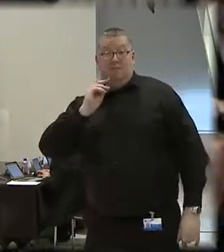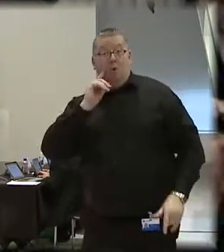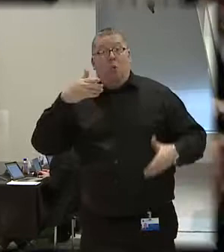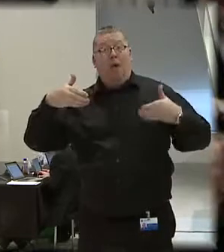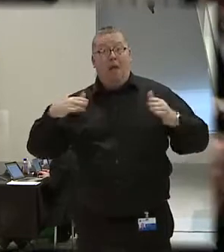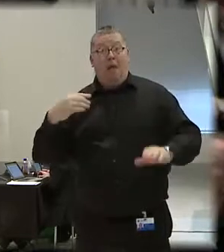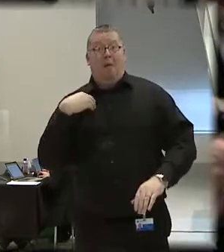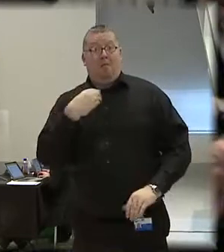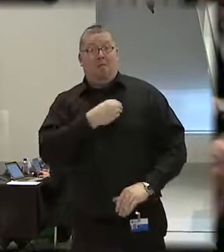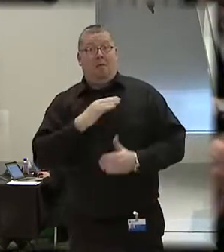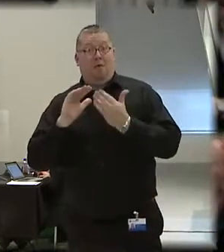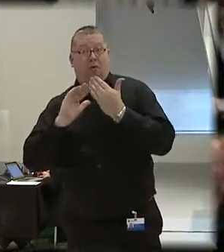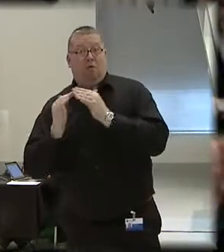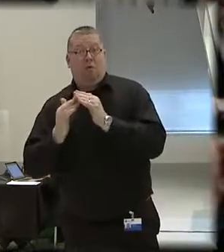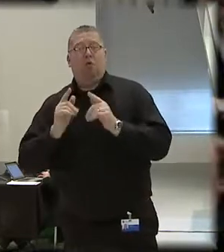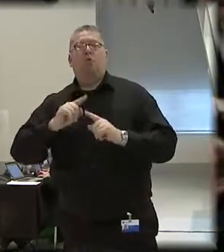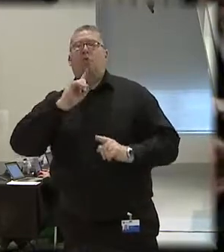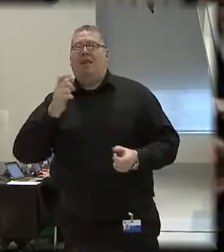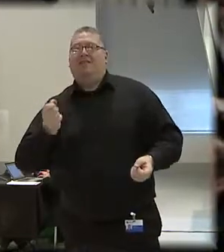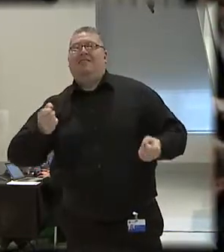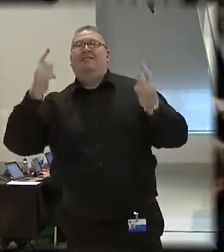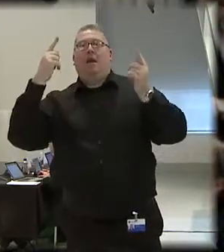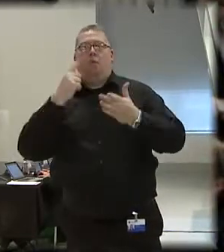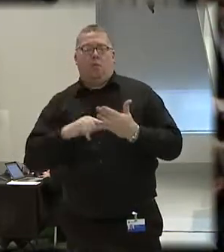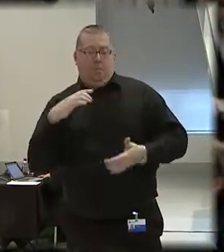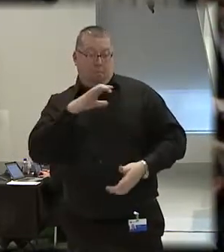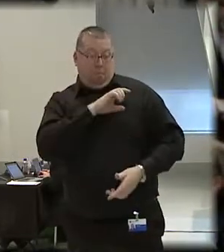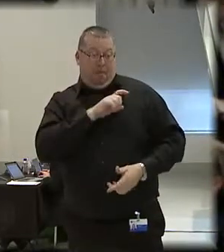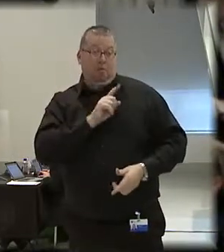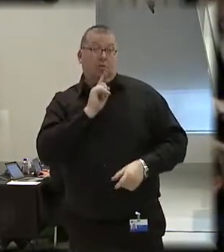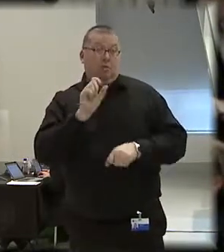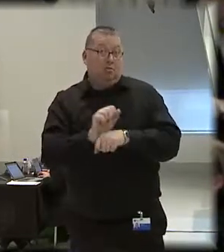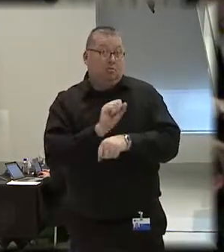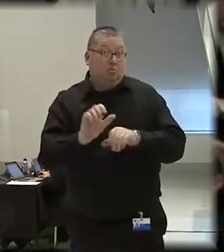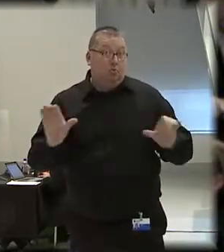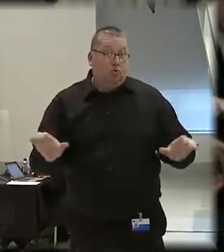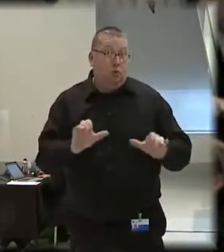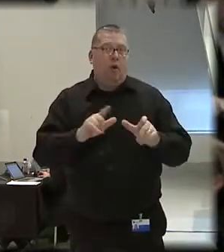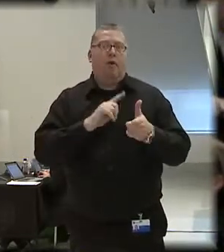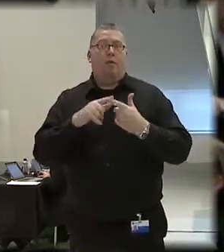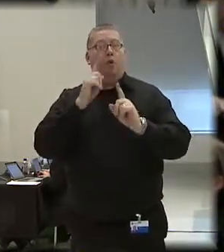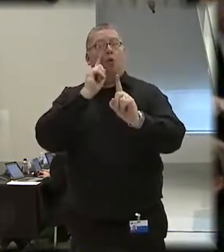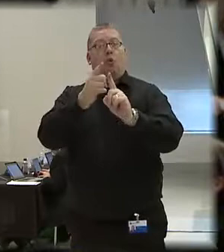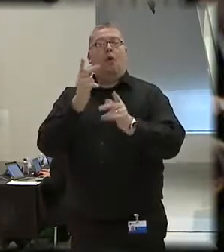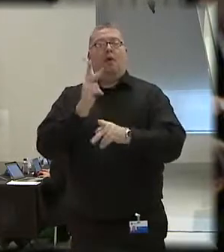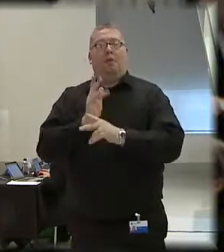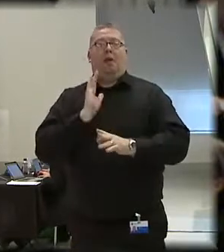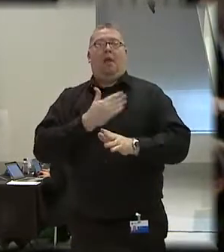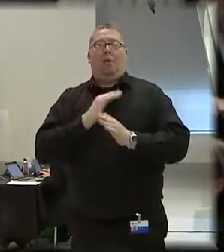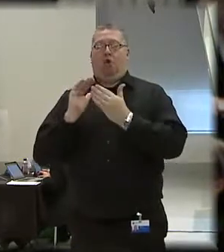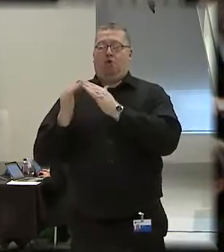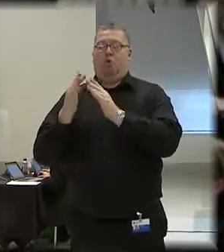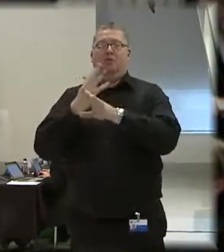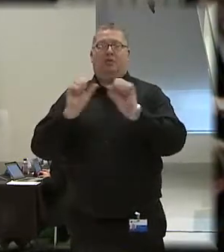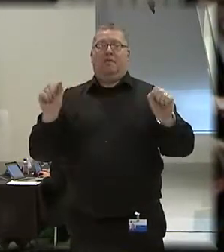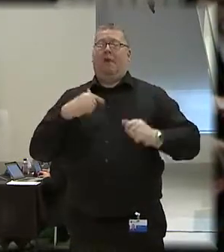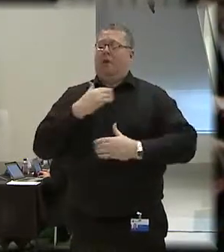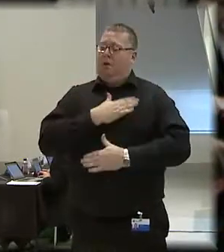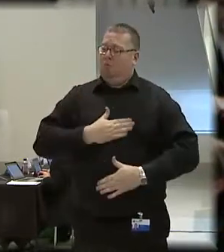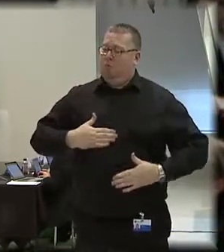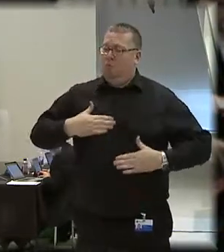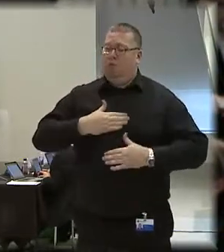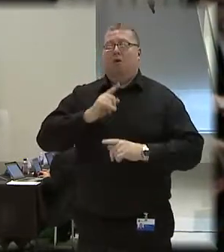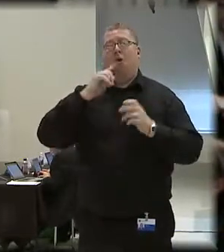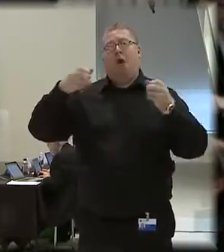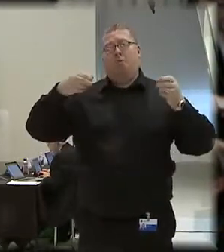the opportunity to understand a police officer's duty and ultimate goal of keeping our communities safe. I appreciate the opportunity